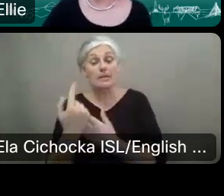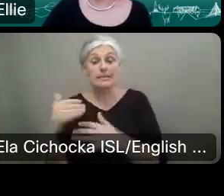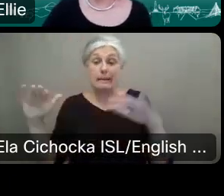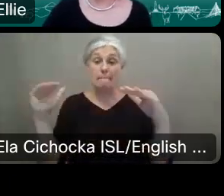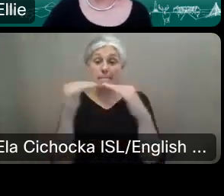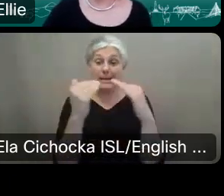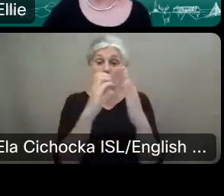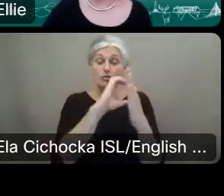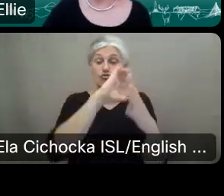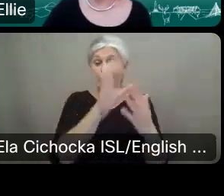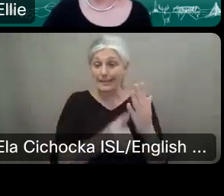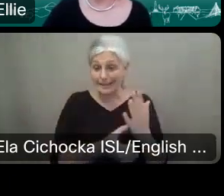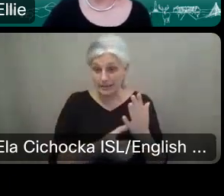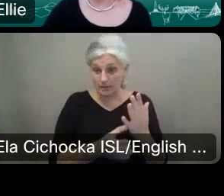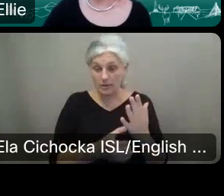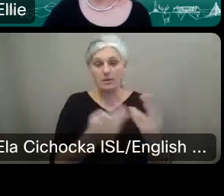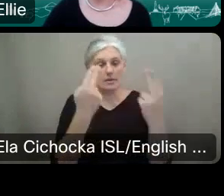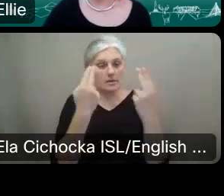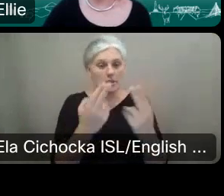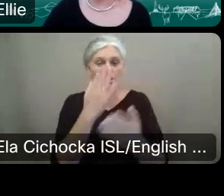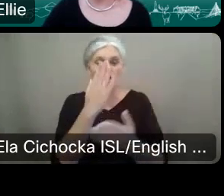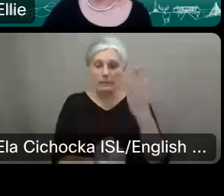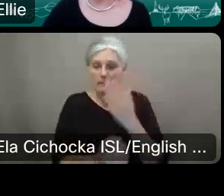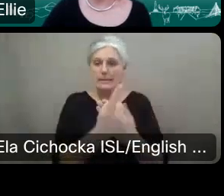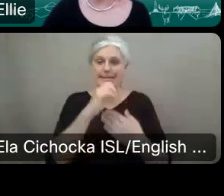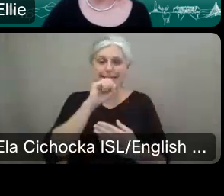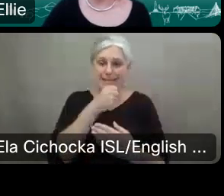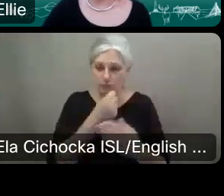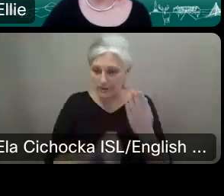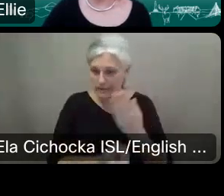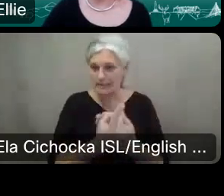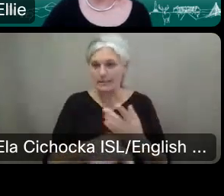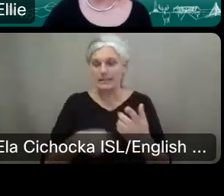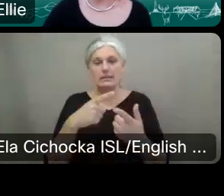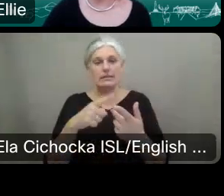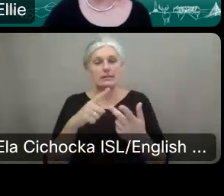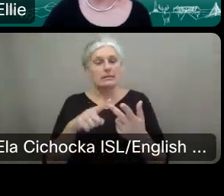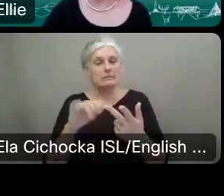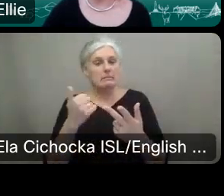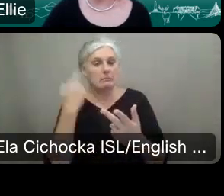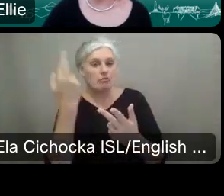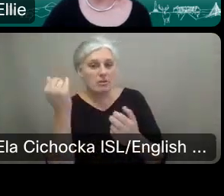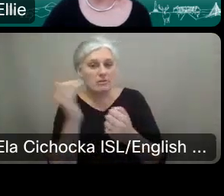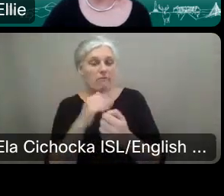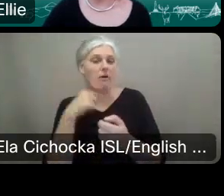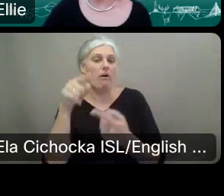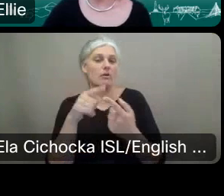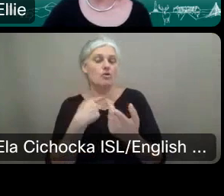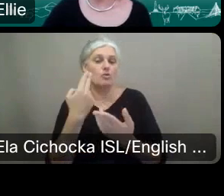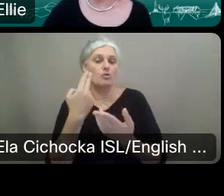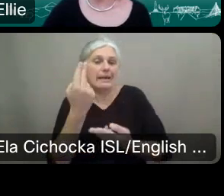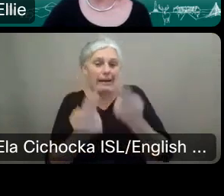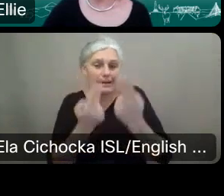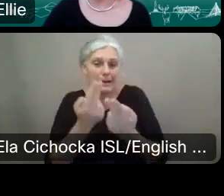specific notifiable incident, they may still be an incident, a serious incident. There may still be reasons for doing system analysis